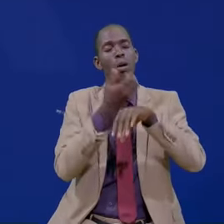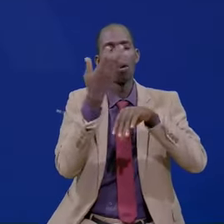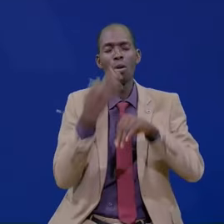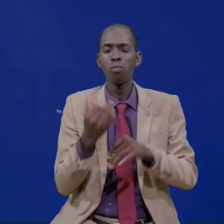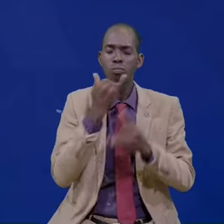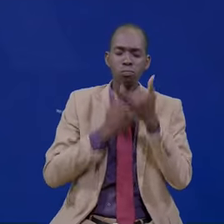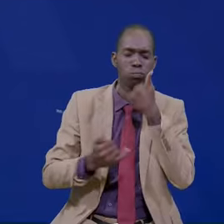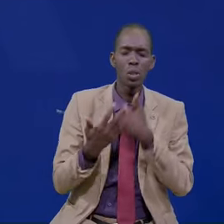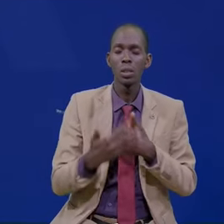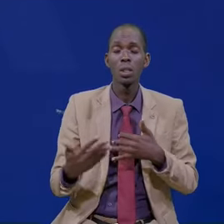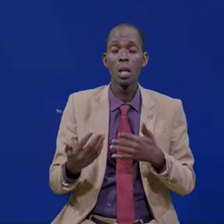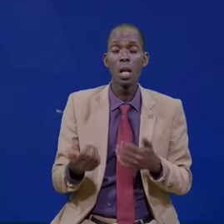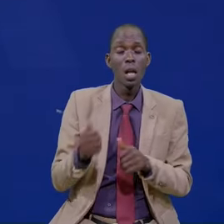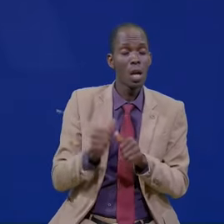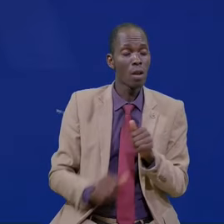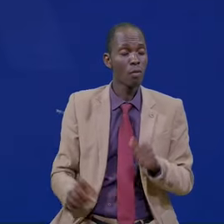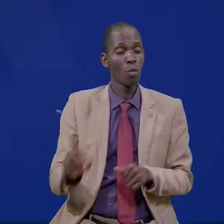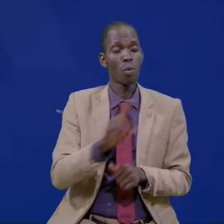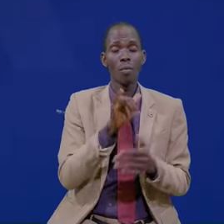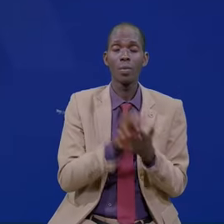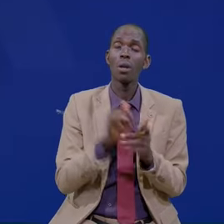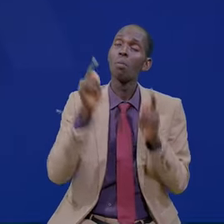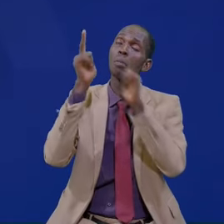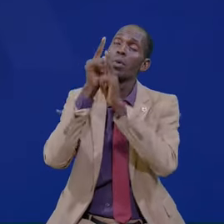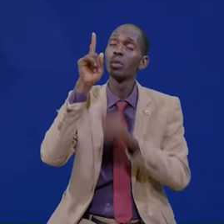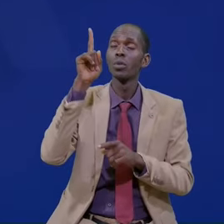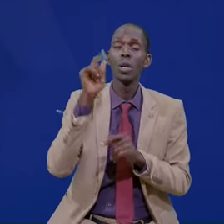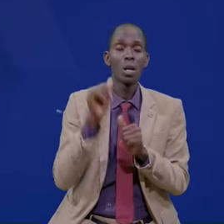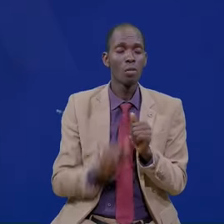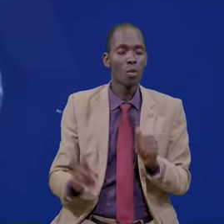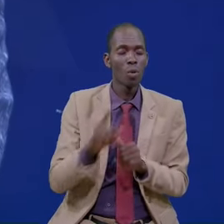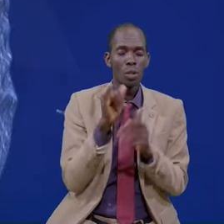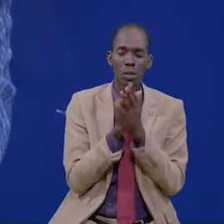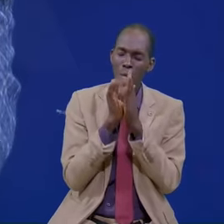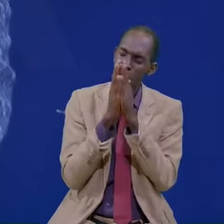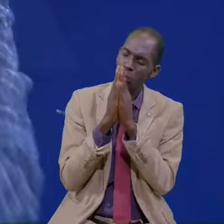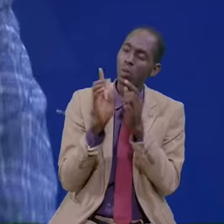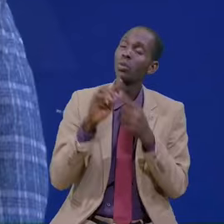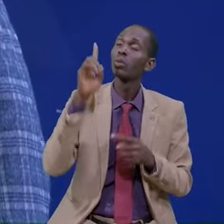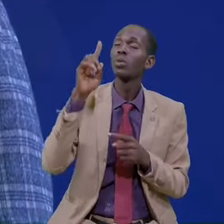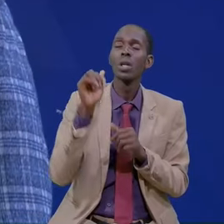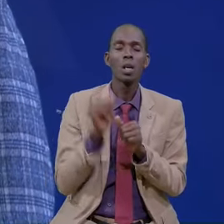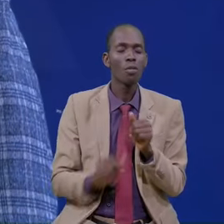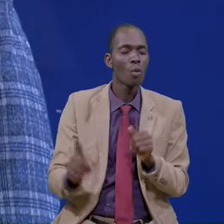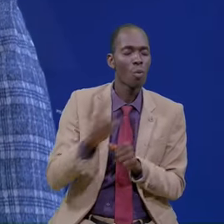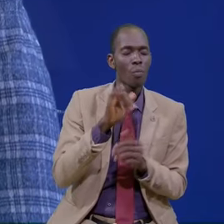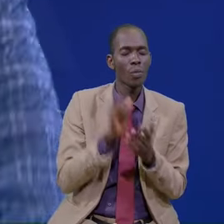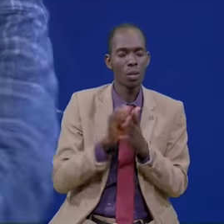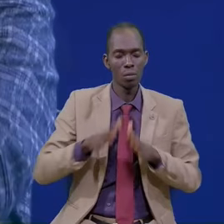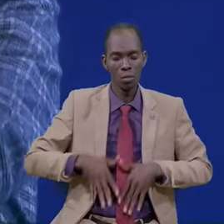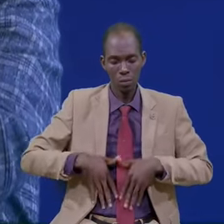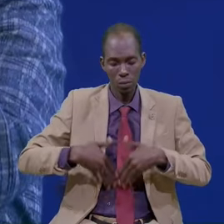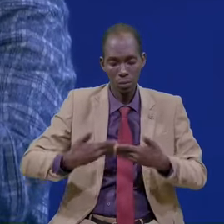who comes everyone who calls invoke everyone who confesses